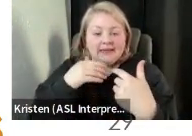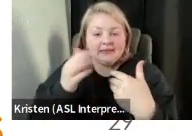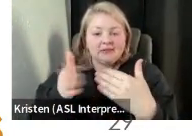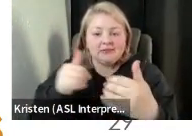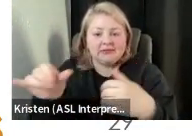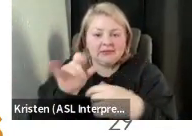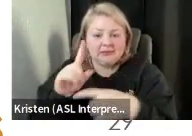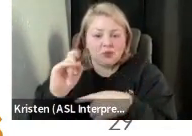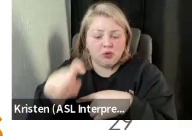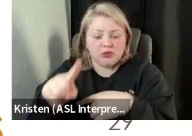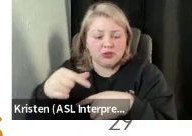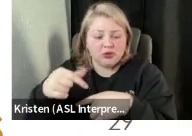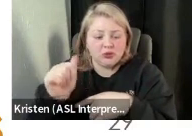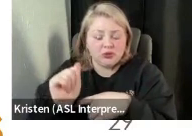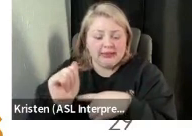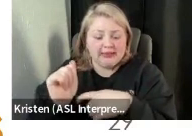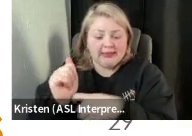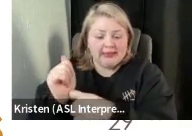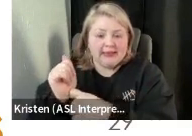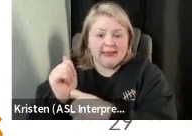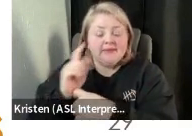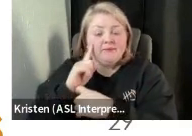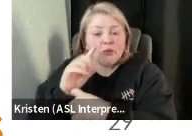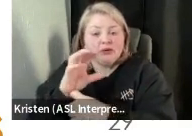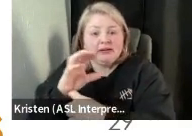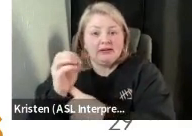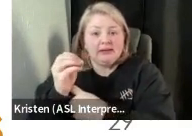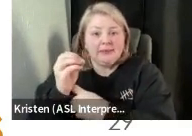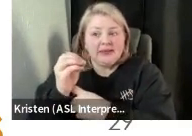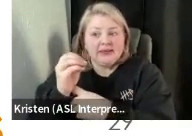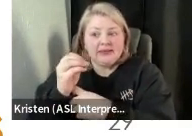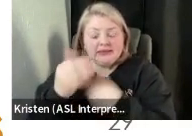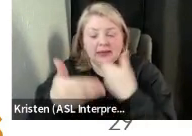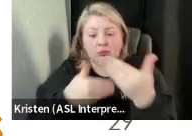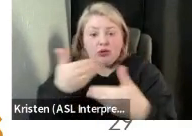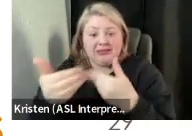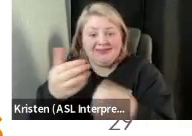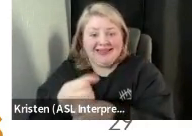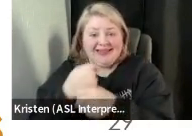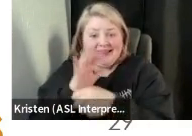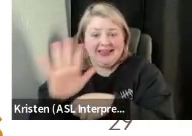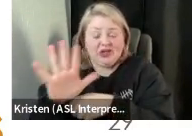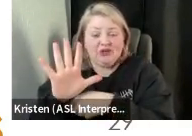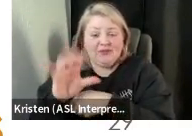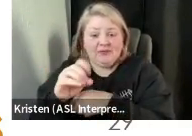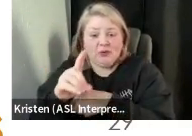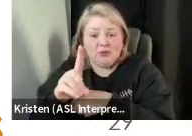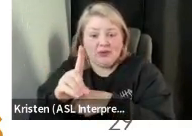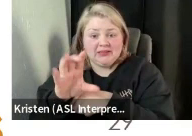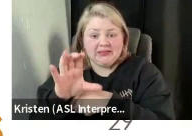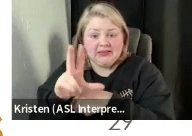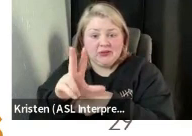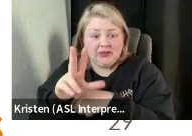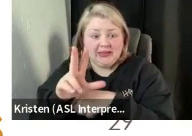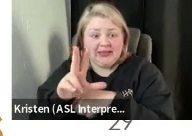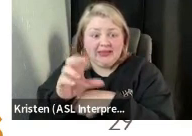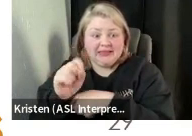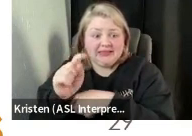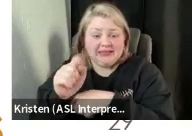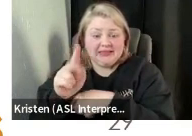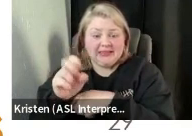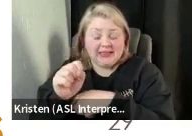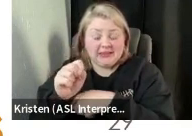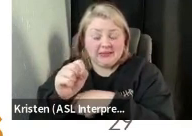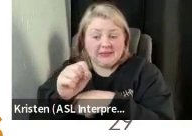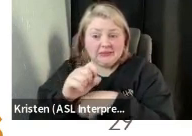Q&A as well. For organizations in the process of getting their nonprofit 501c3 status,